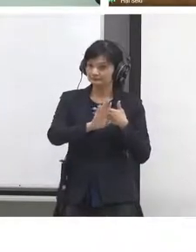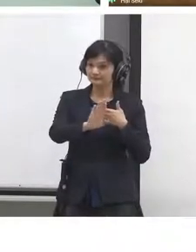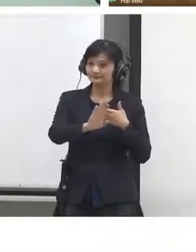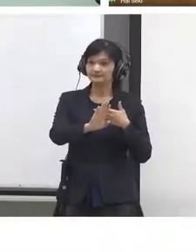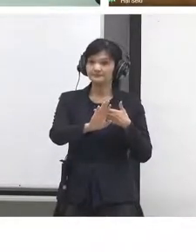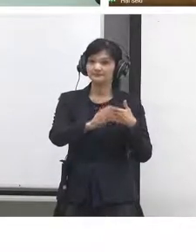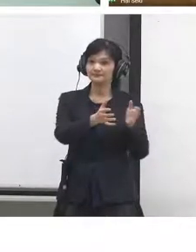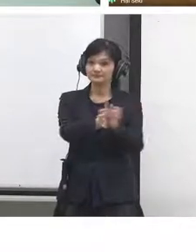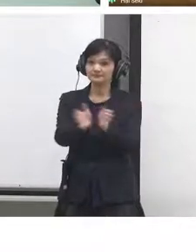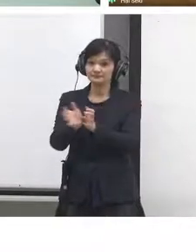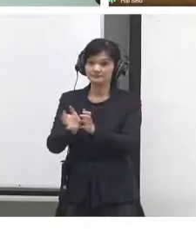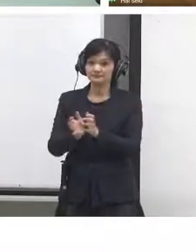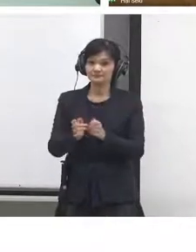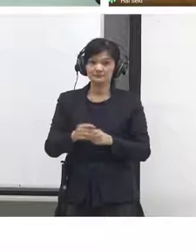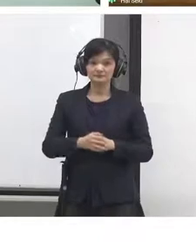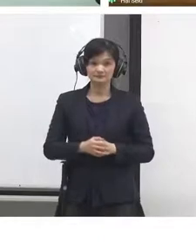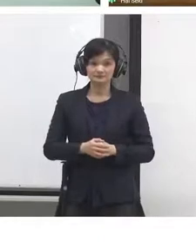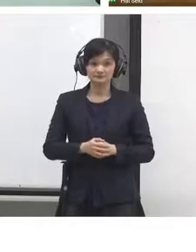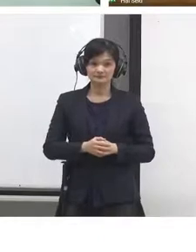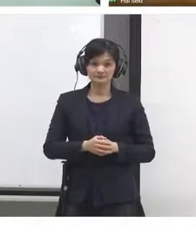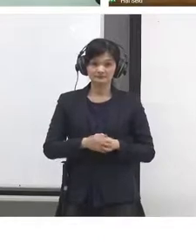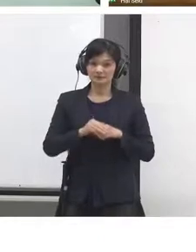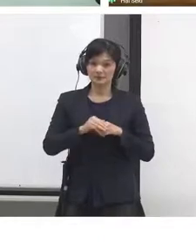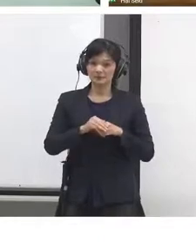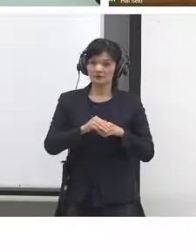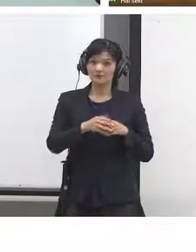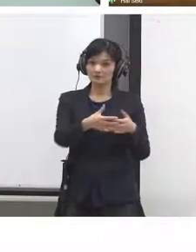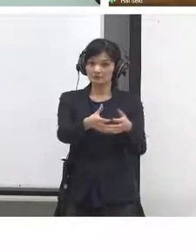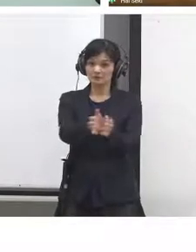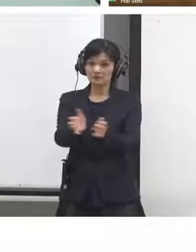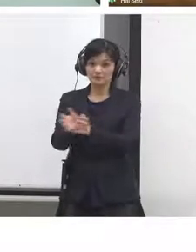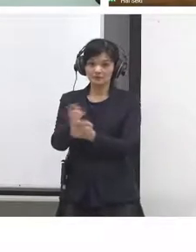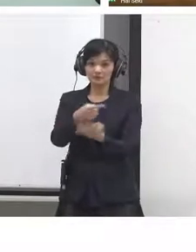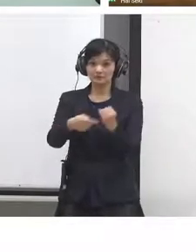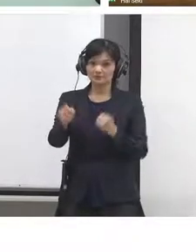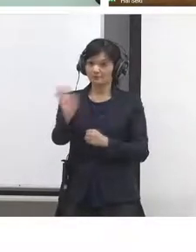in Japan and connect people, and so